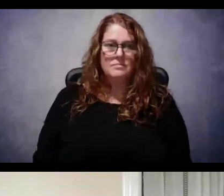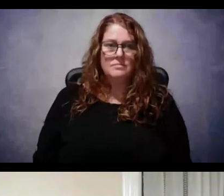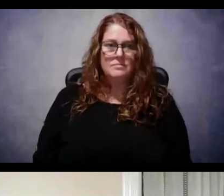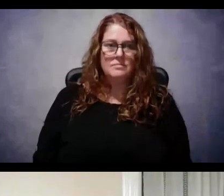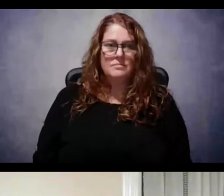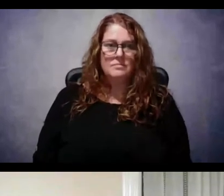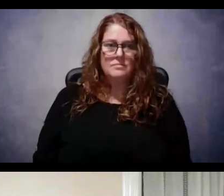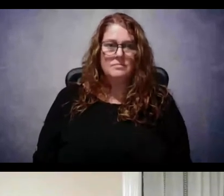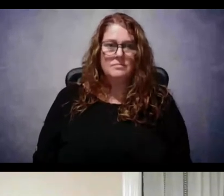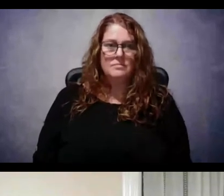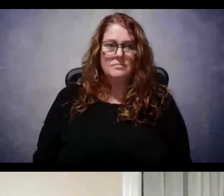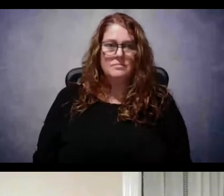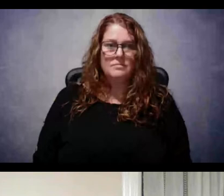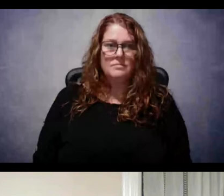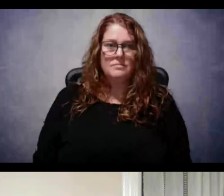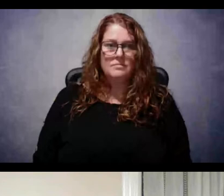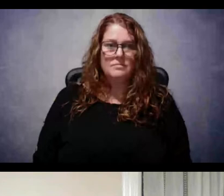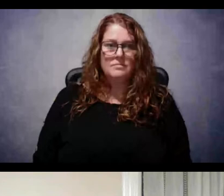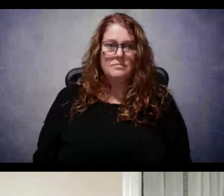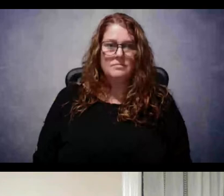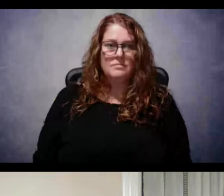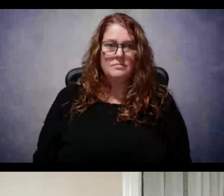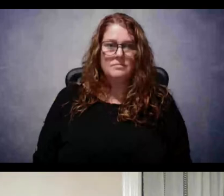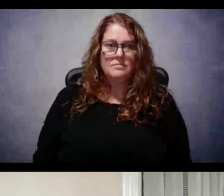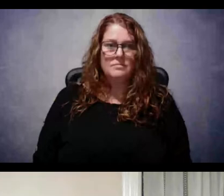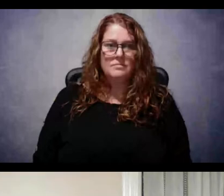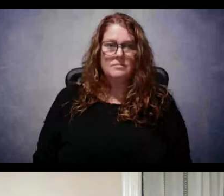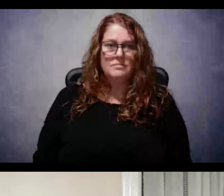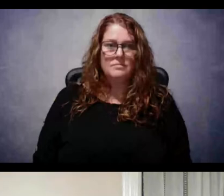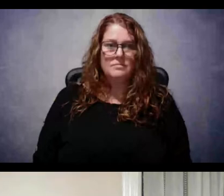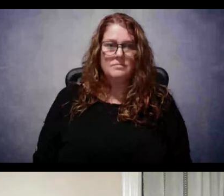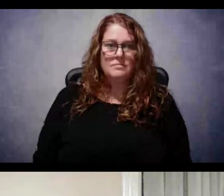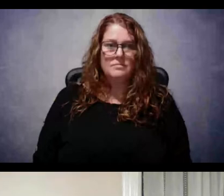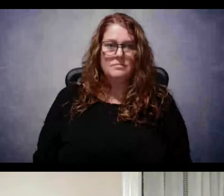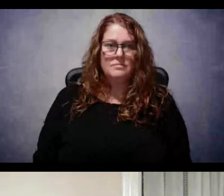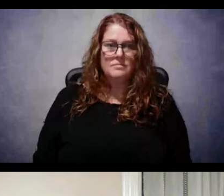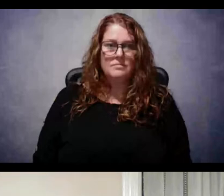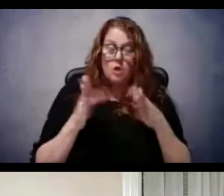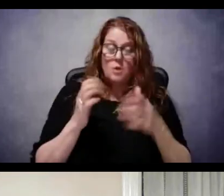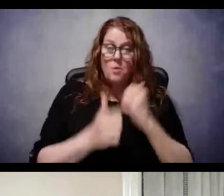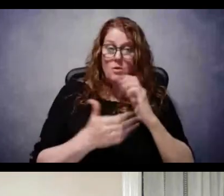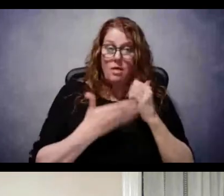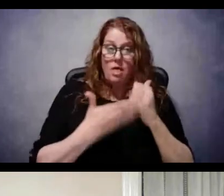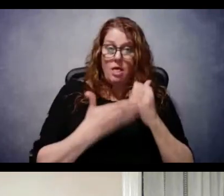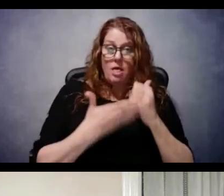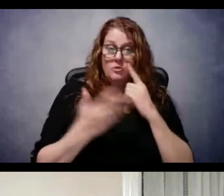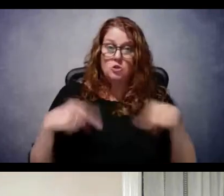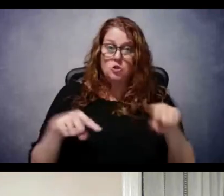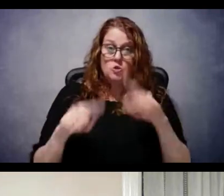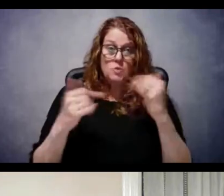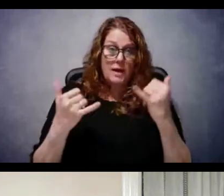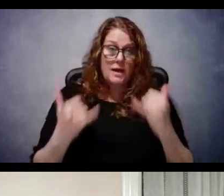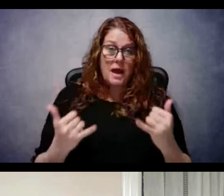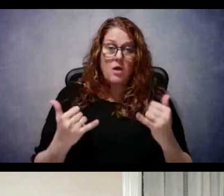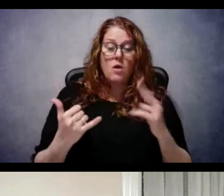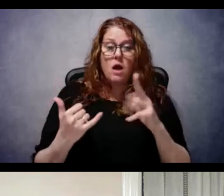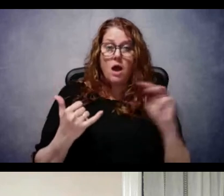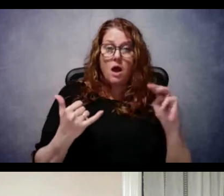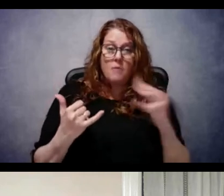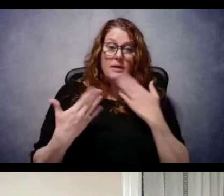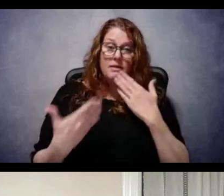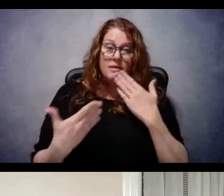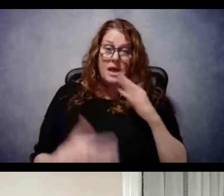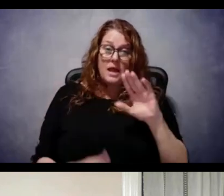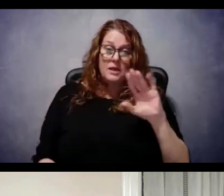How can we get involved in the food hubs, the coalition in general? What's most helpful to y'all right now? Thank you,